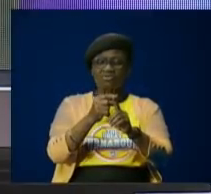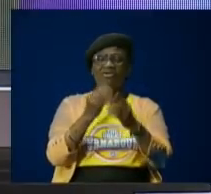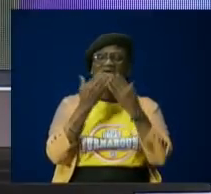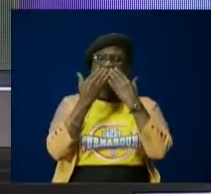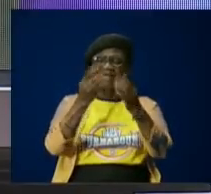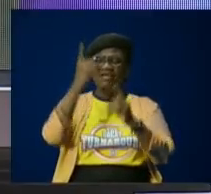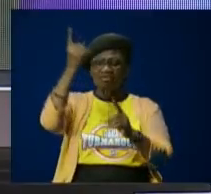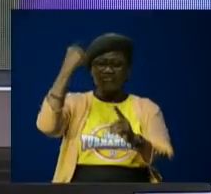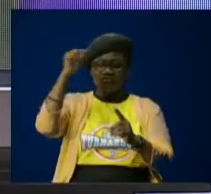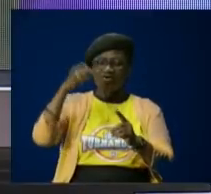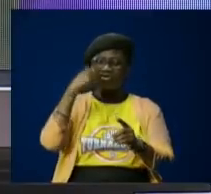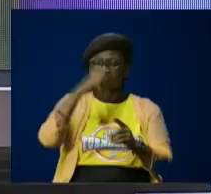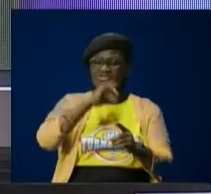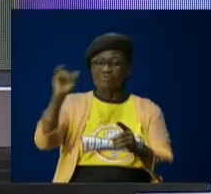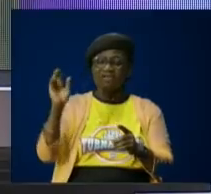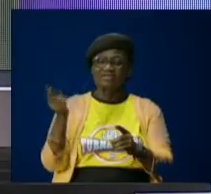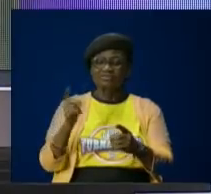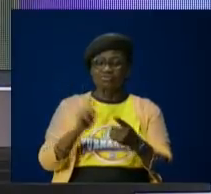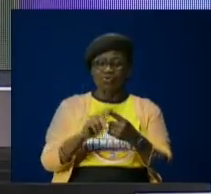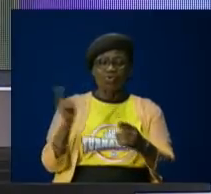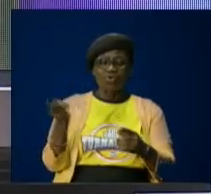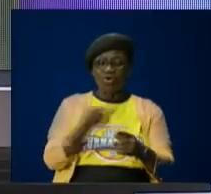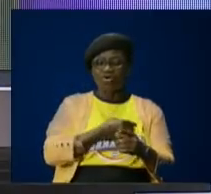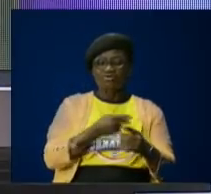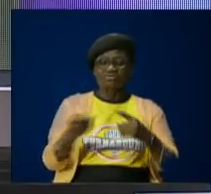Thank you for speaking to us again today.